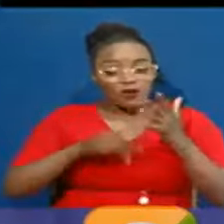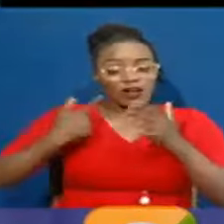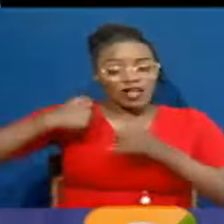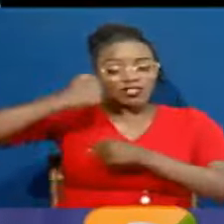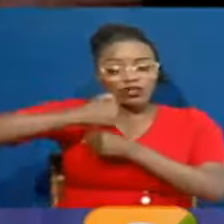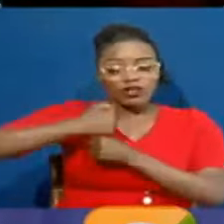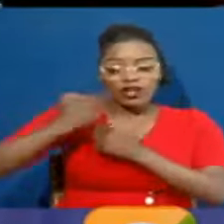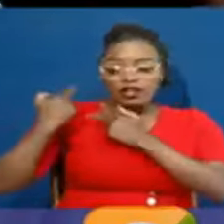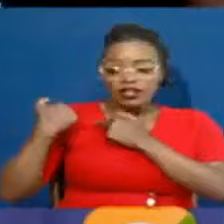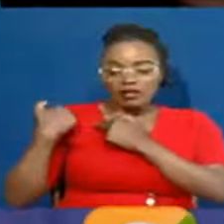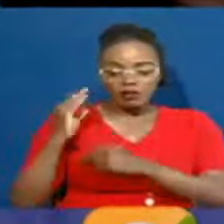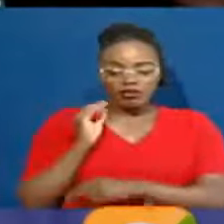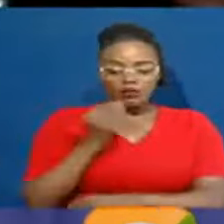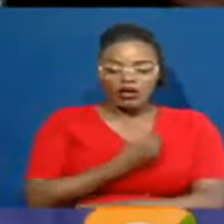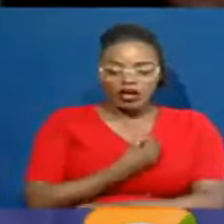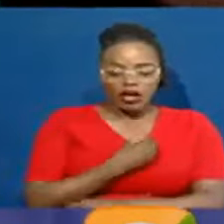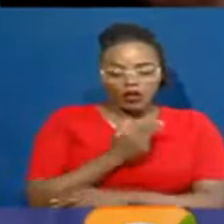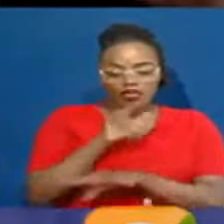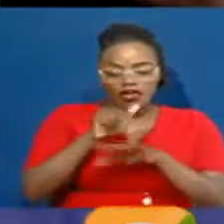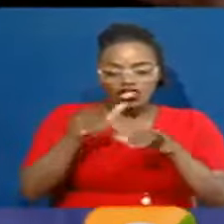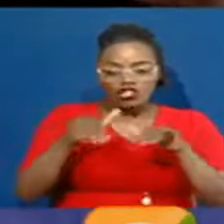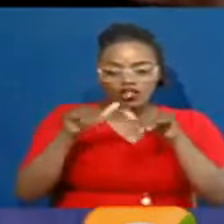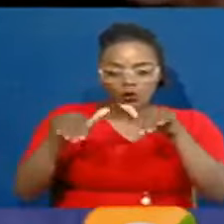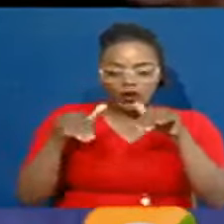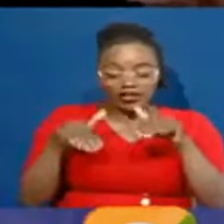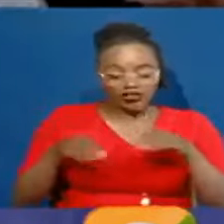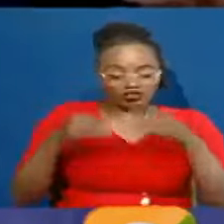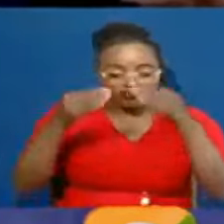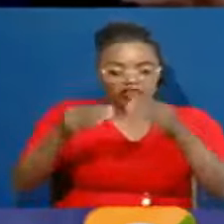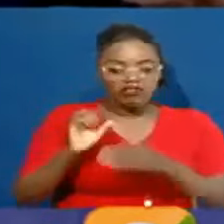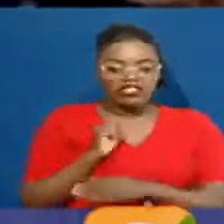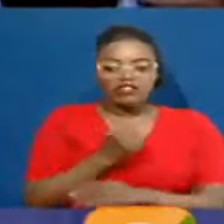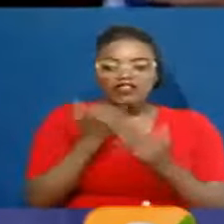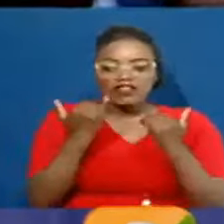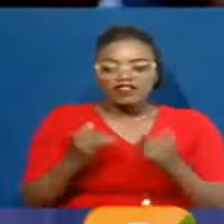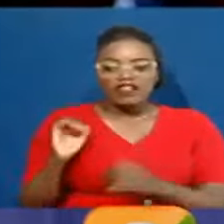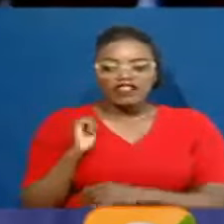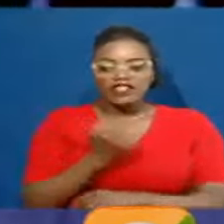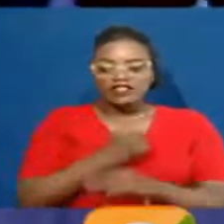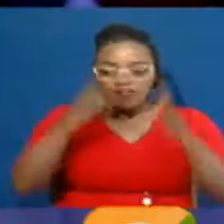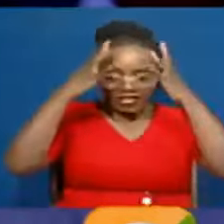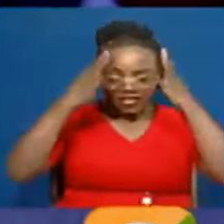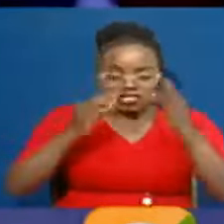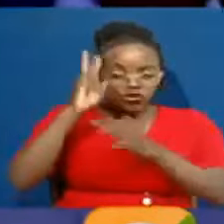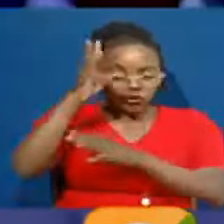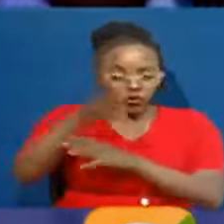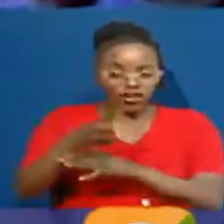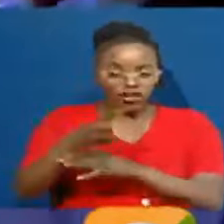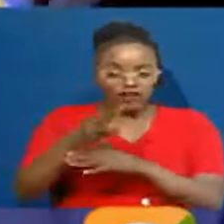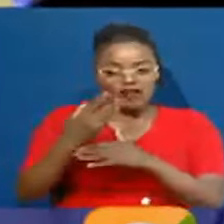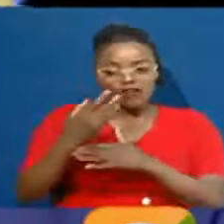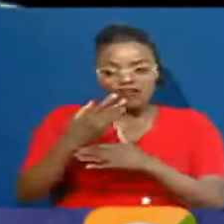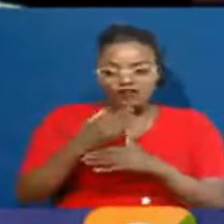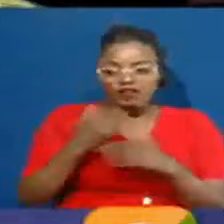our work as the National Assembly. The remaining part is to the Senate, which now the Senate will make a decision.